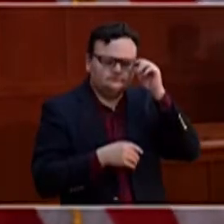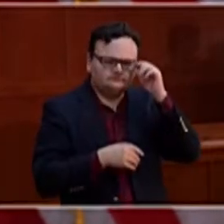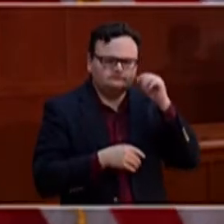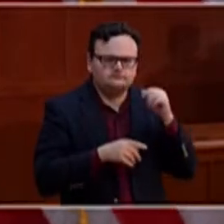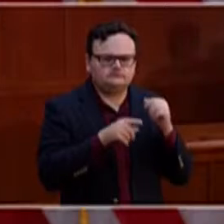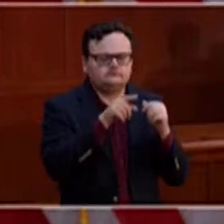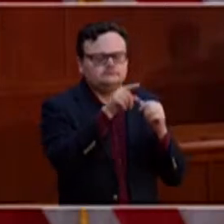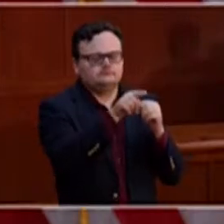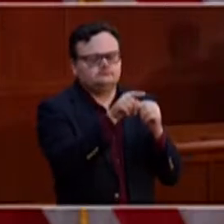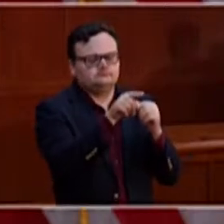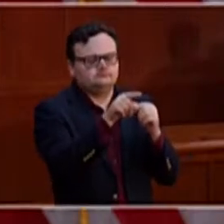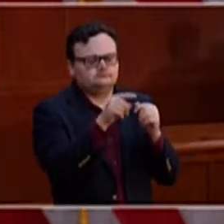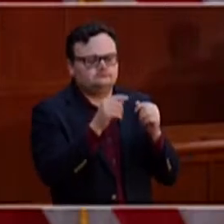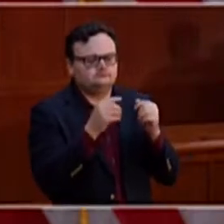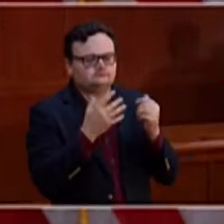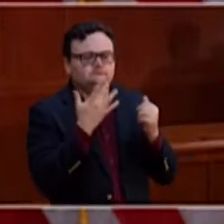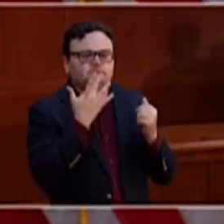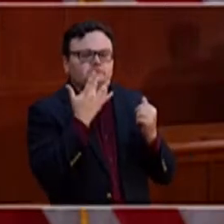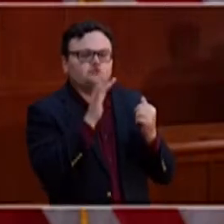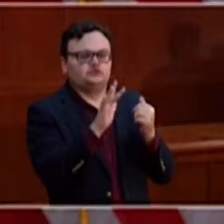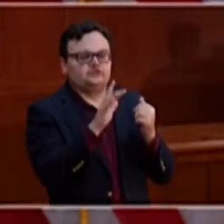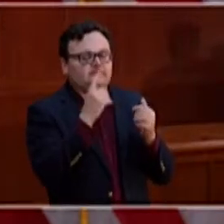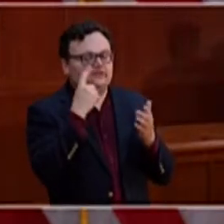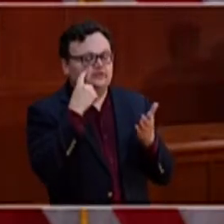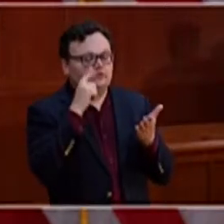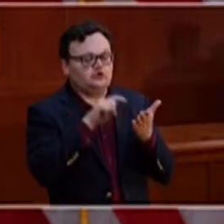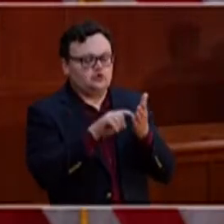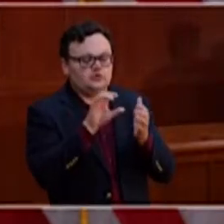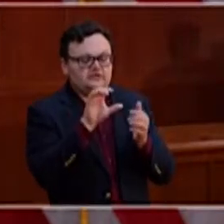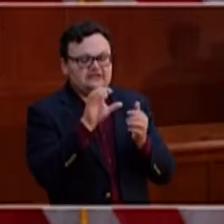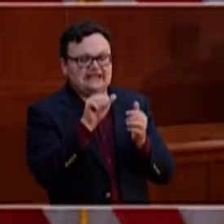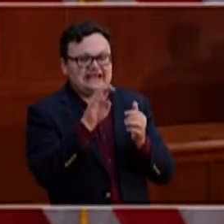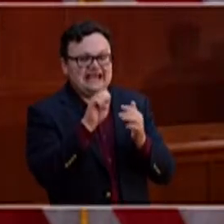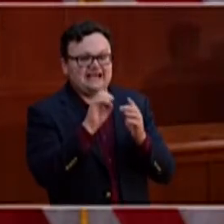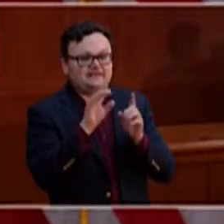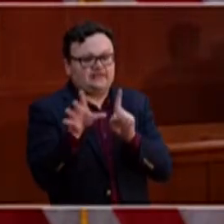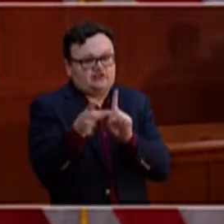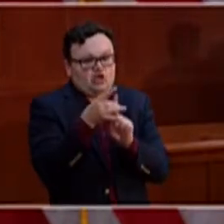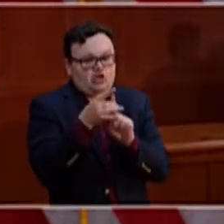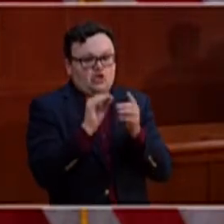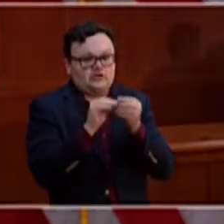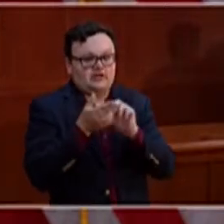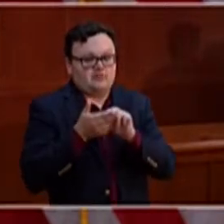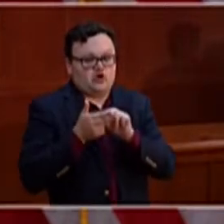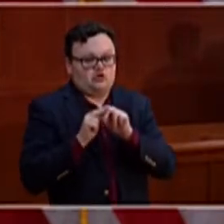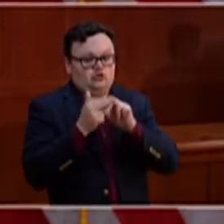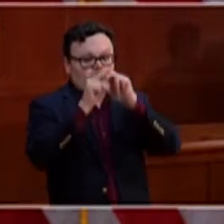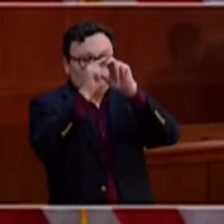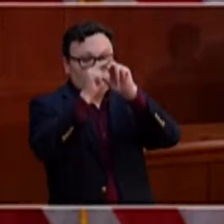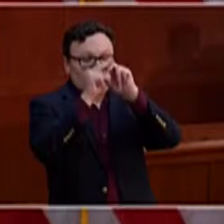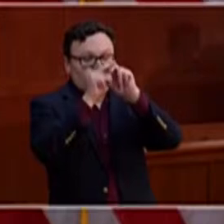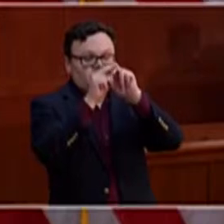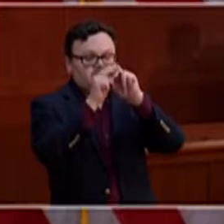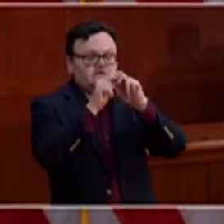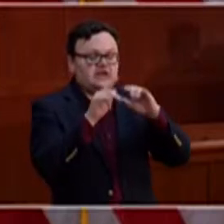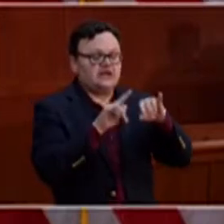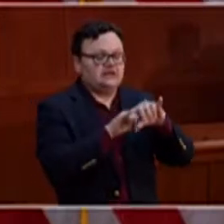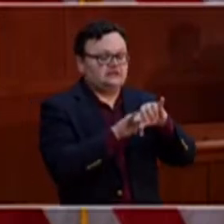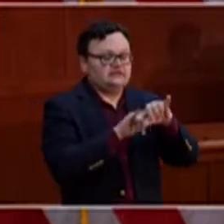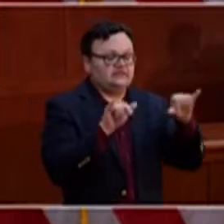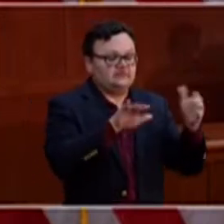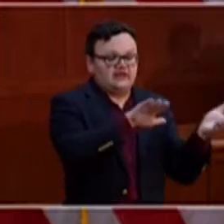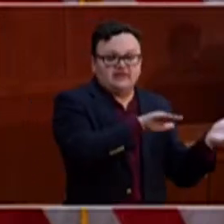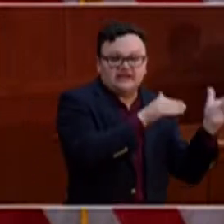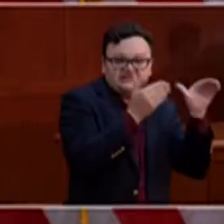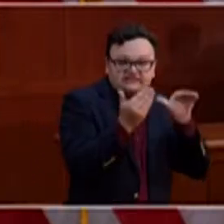develop, you've seen a lower case fatality rate, much lower than what you saw in March or April. And again, I don't know whether that's purely just a matter of